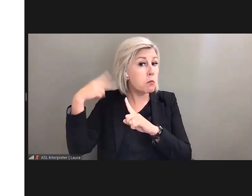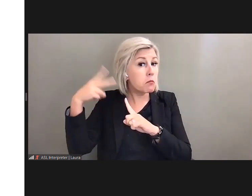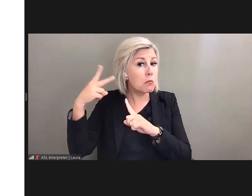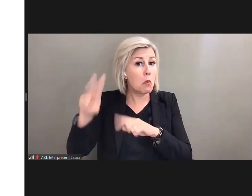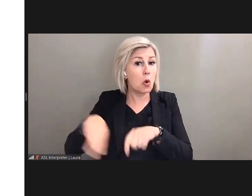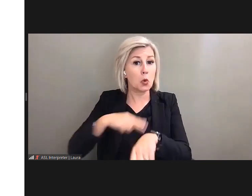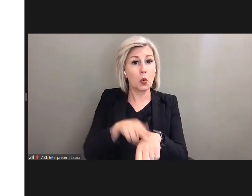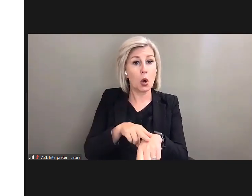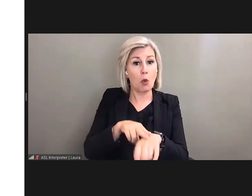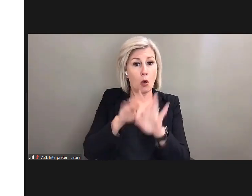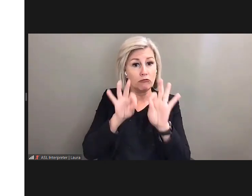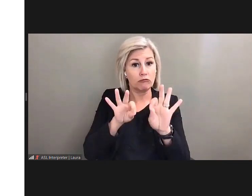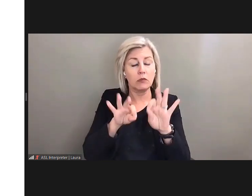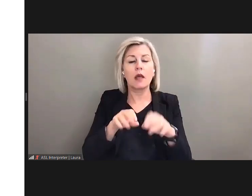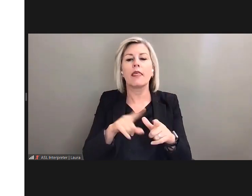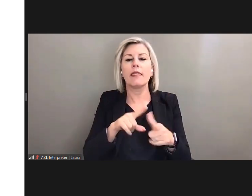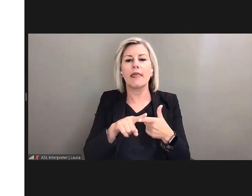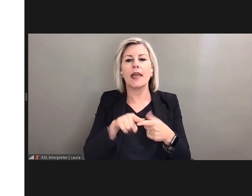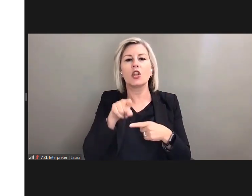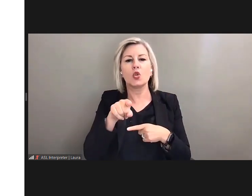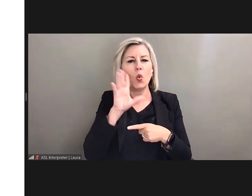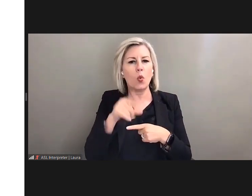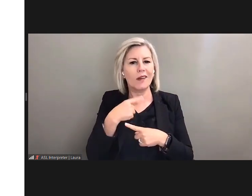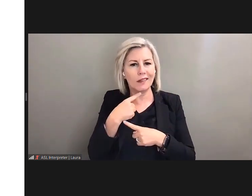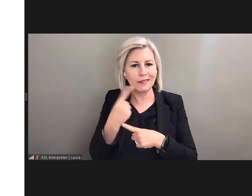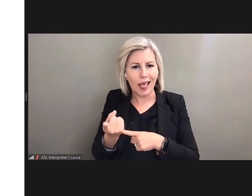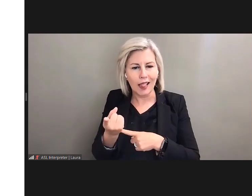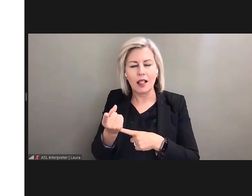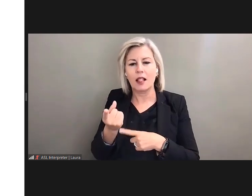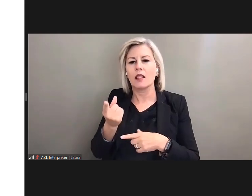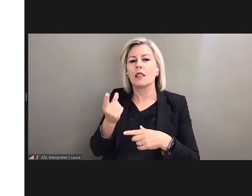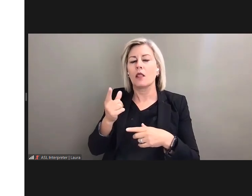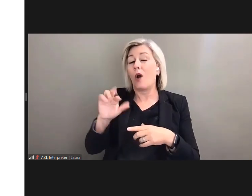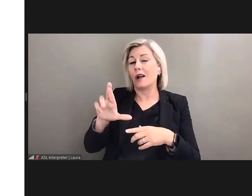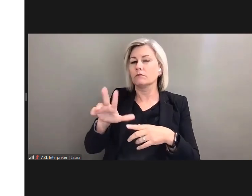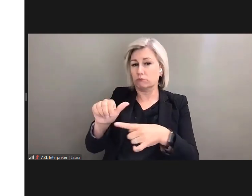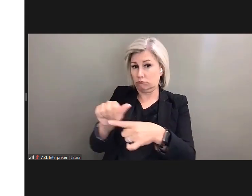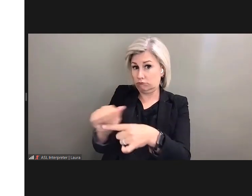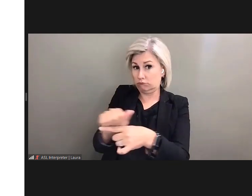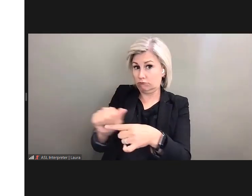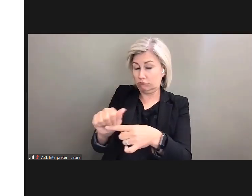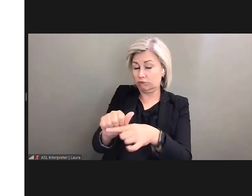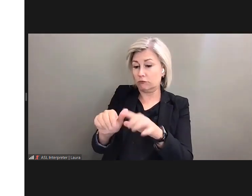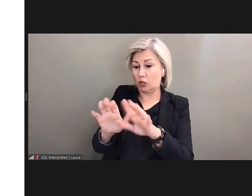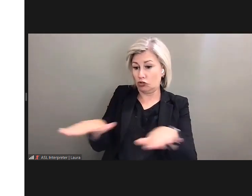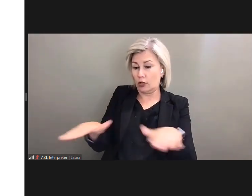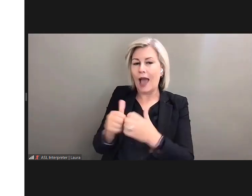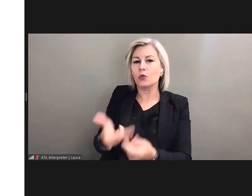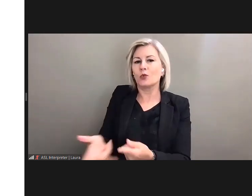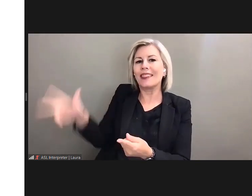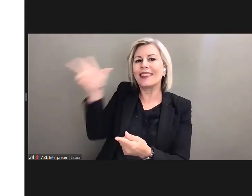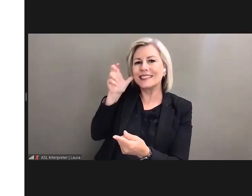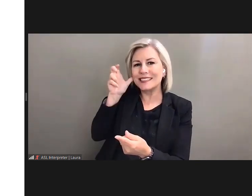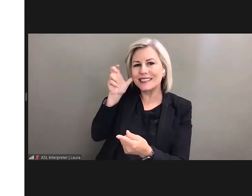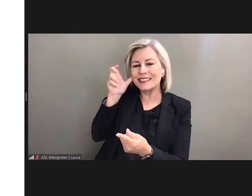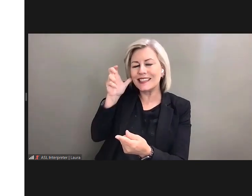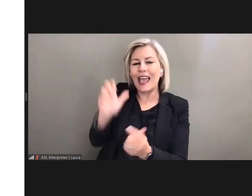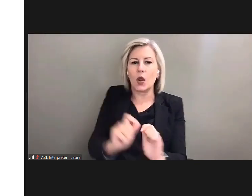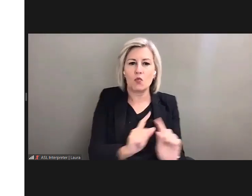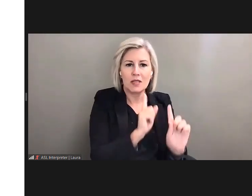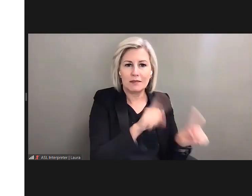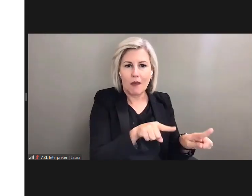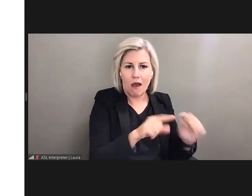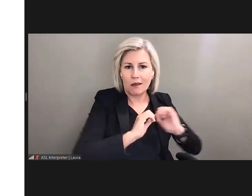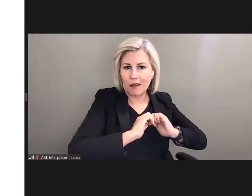as the screener are going to instruct or condition the child how to listen for a tone and then respond by